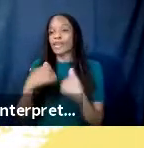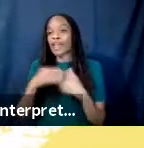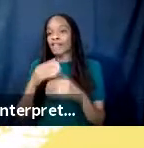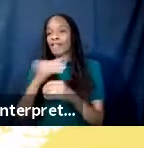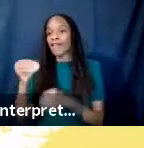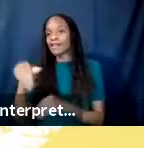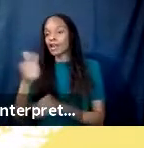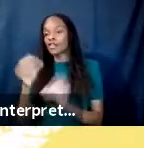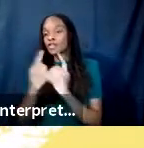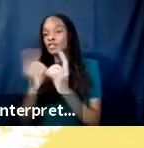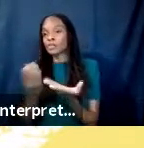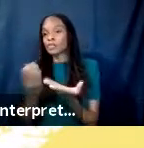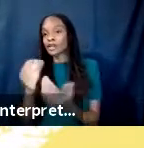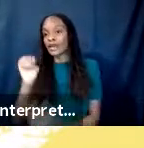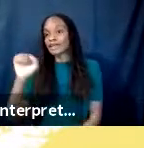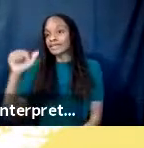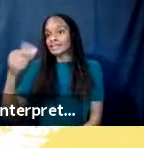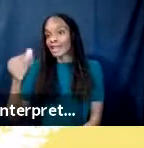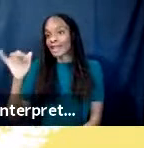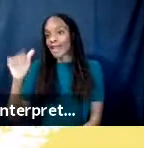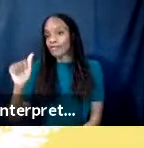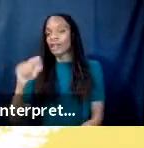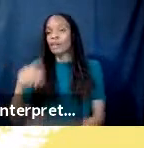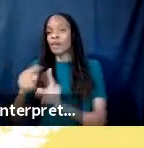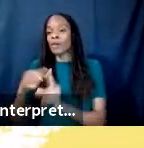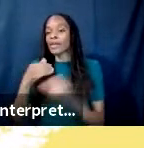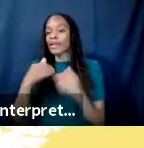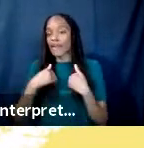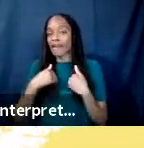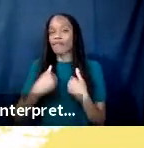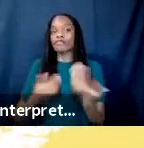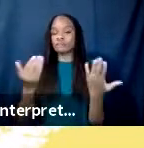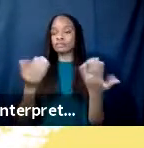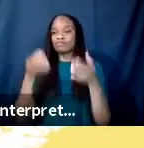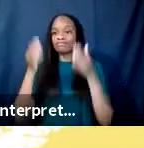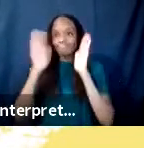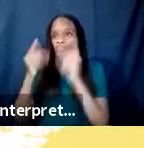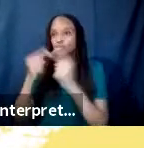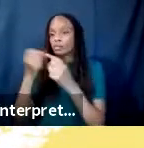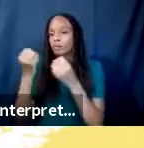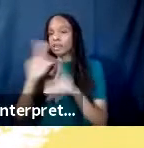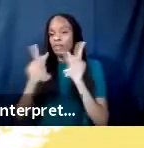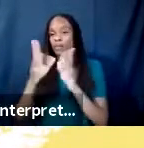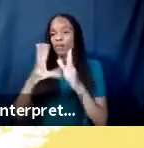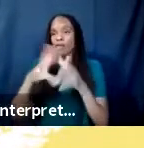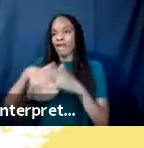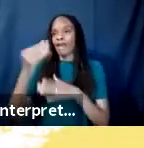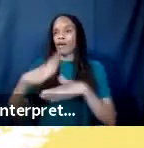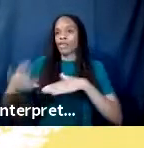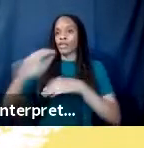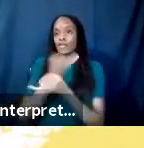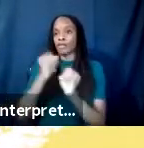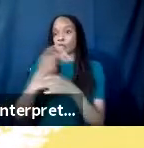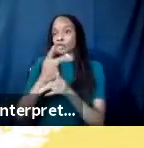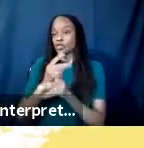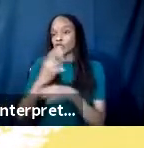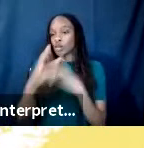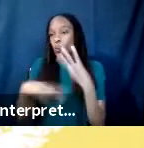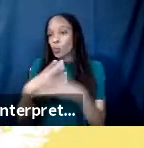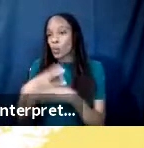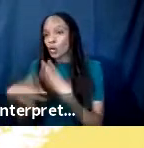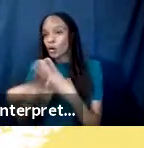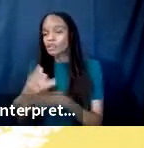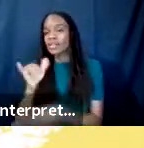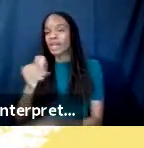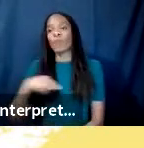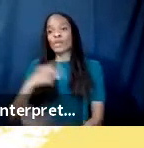departments here at SAG-AFTRA. But we have listened to many folks out there in the independent producing world that